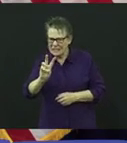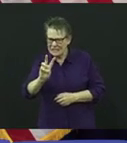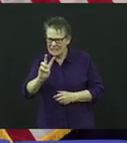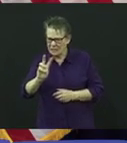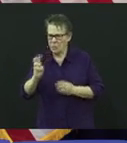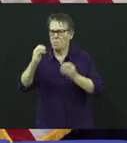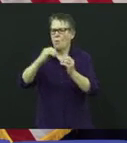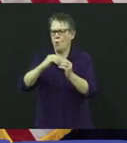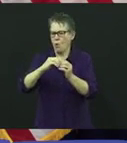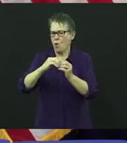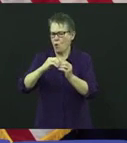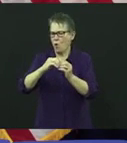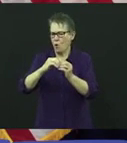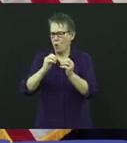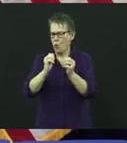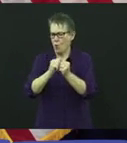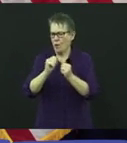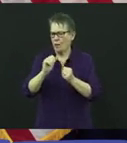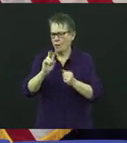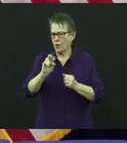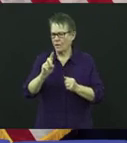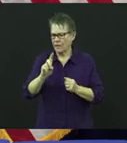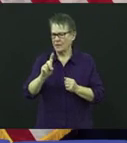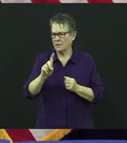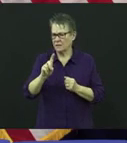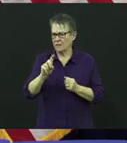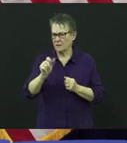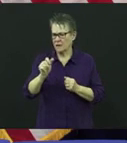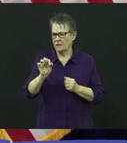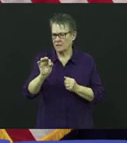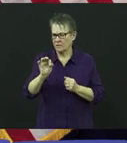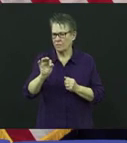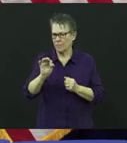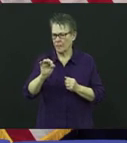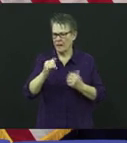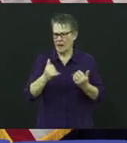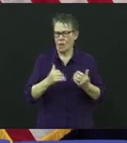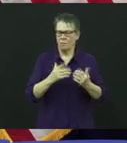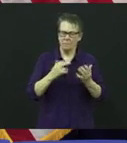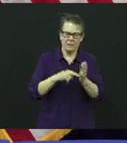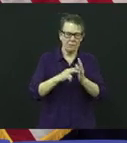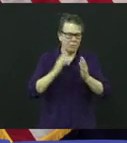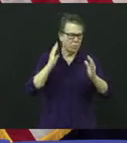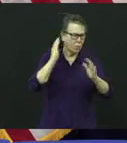3,675. Again, 846 new, Judy, I believe that's right, to a total of